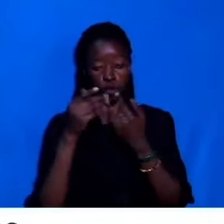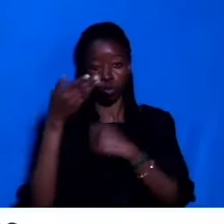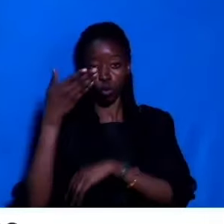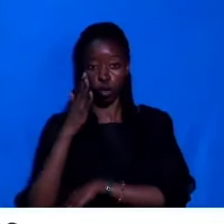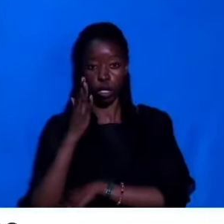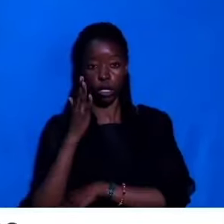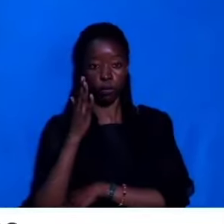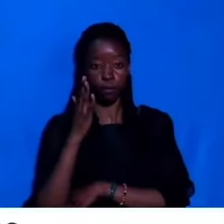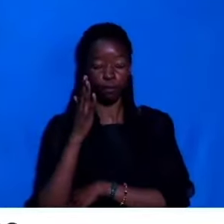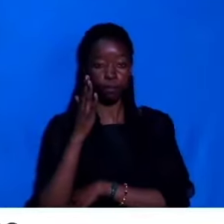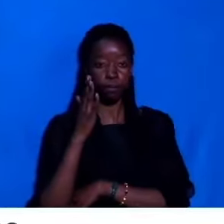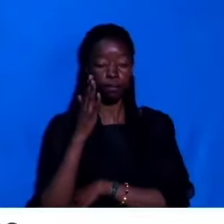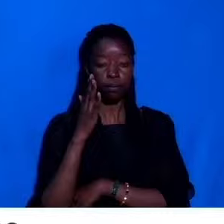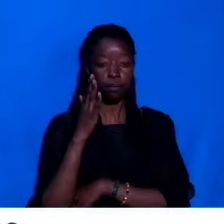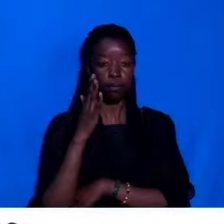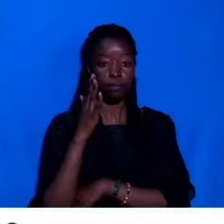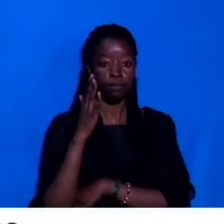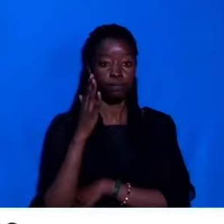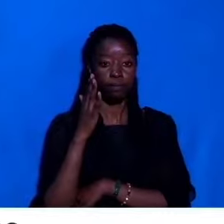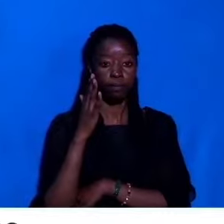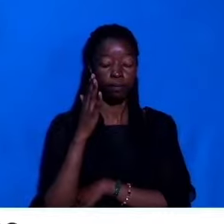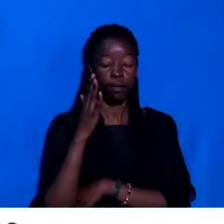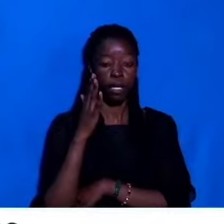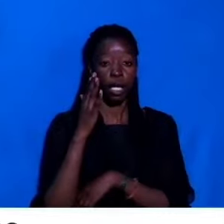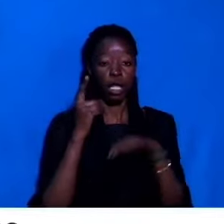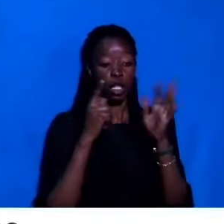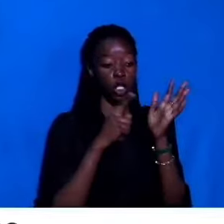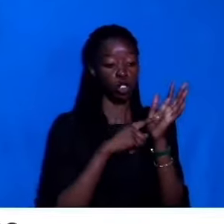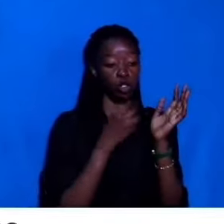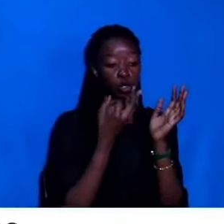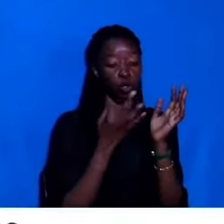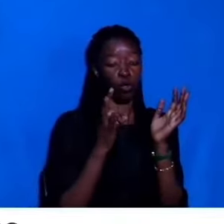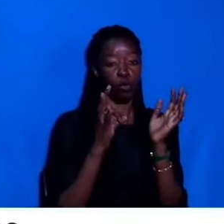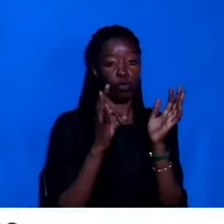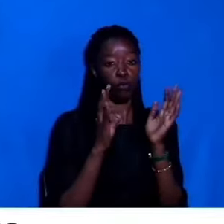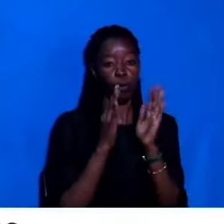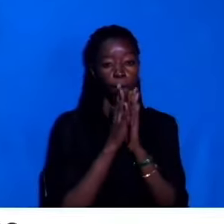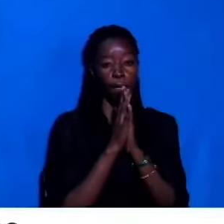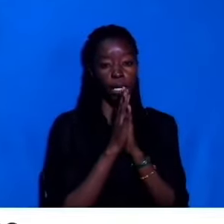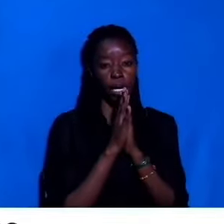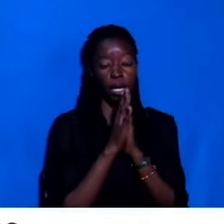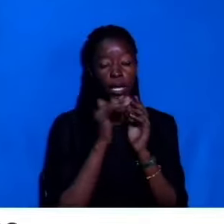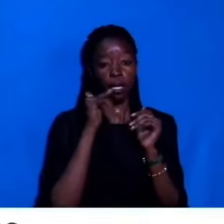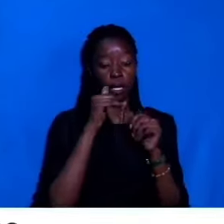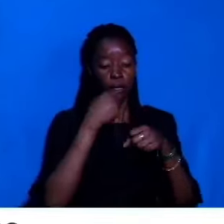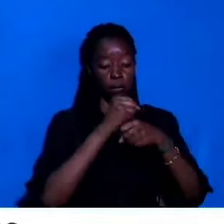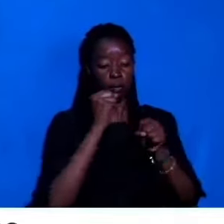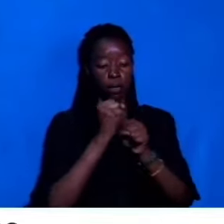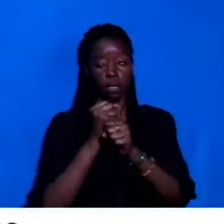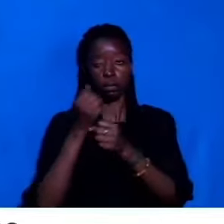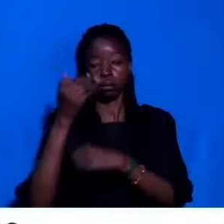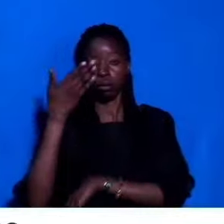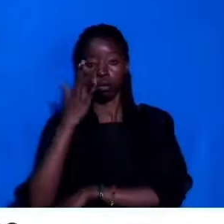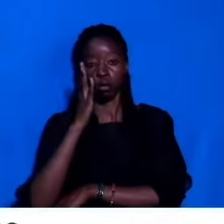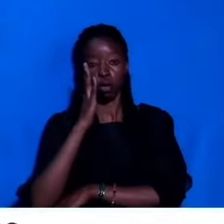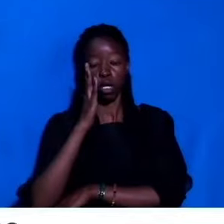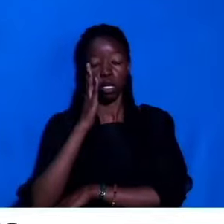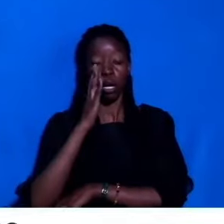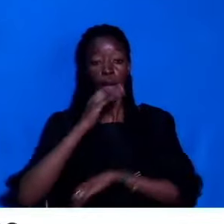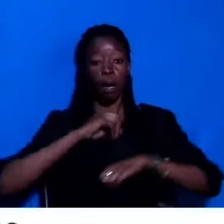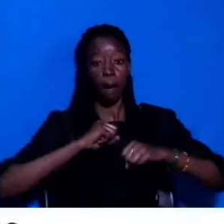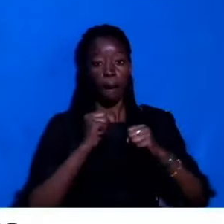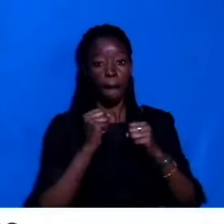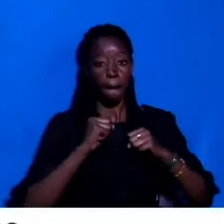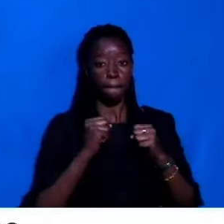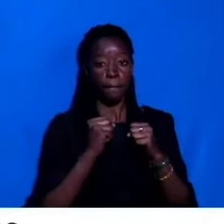God, those expressions of devotion that pleases the Lord or that the Lord desires. The cup